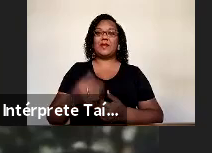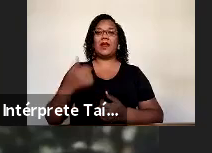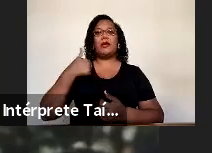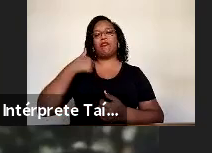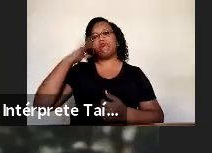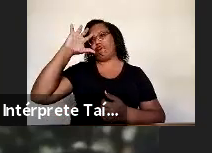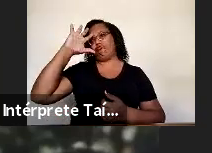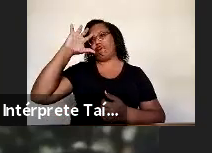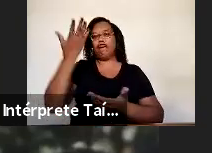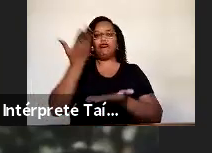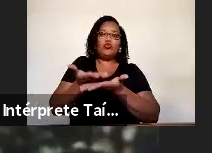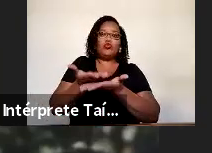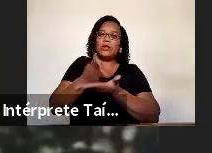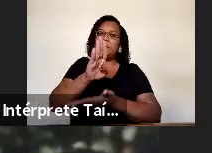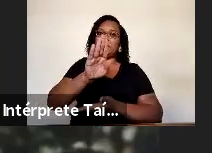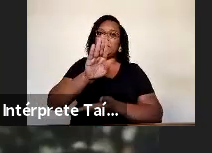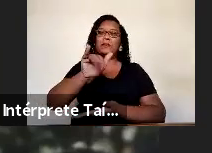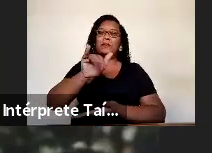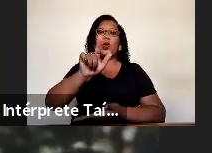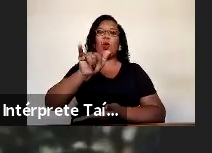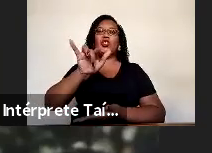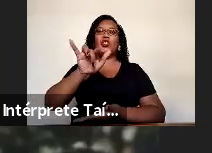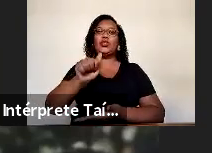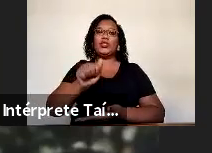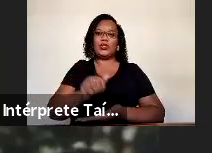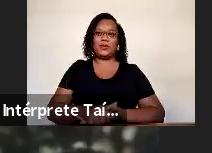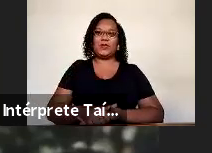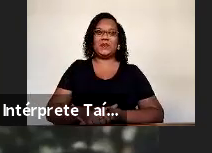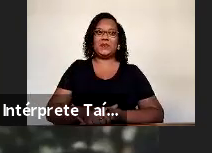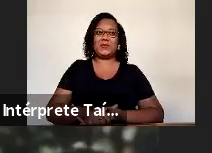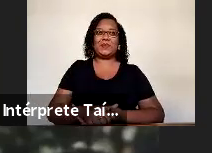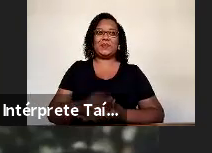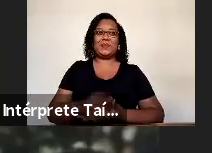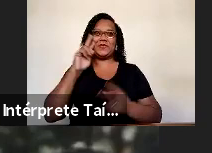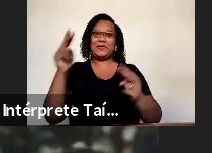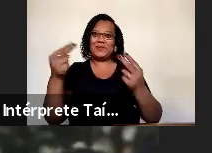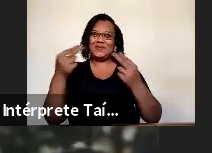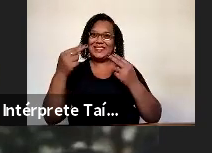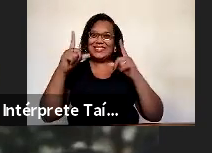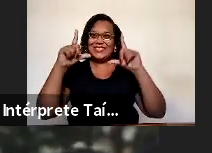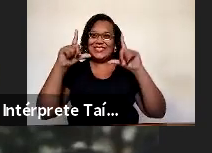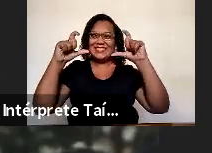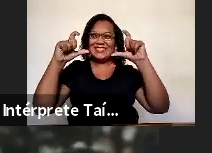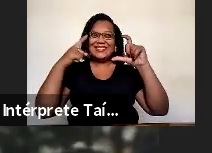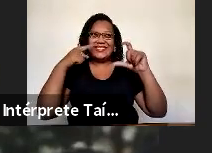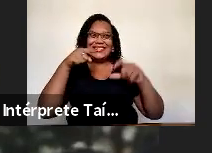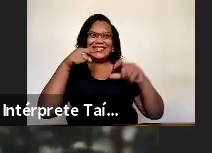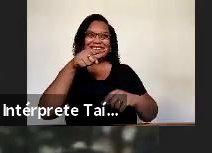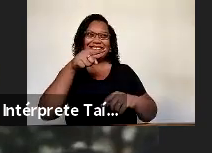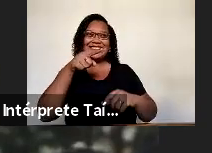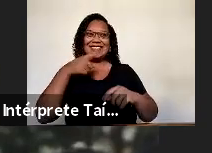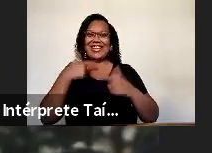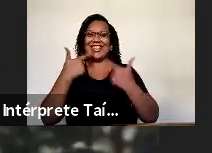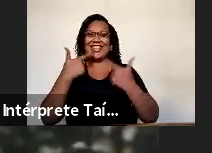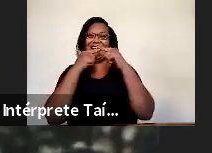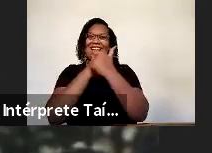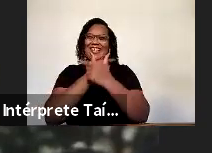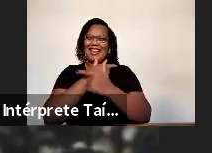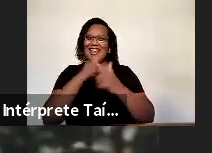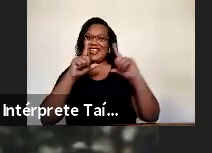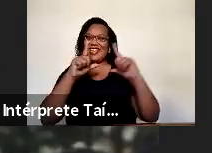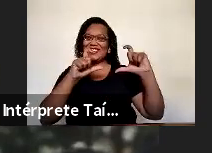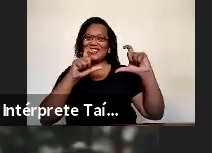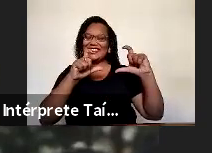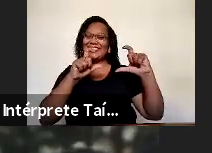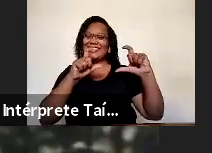you recognize me here, I'm the one here screaming and laughing. So these were my wild days in college, and I had a